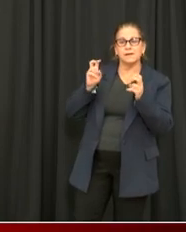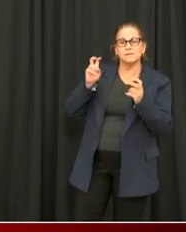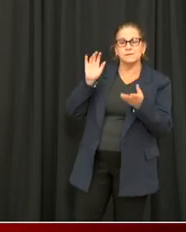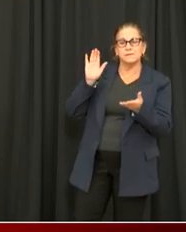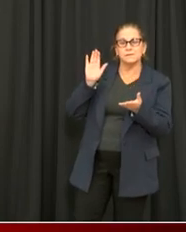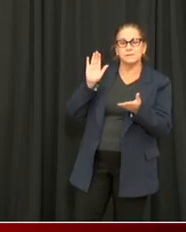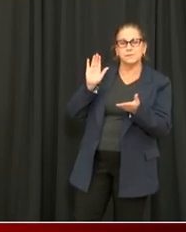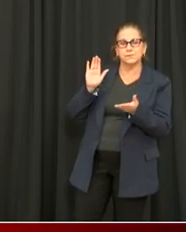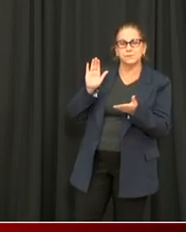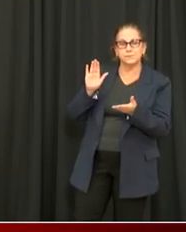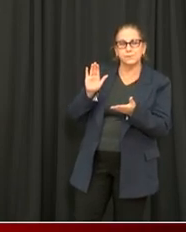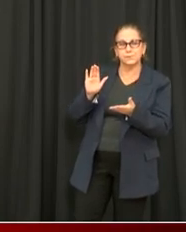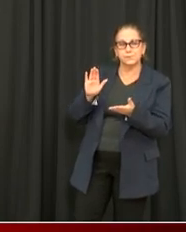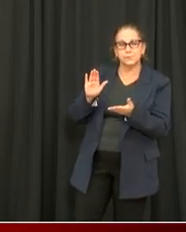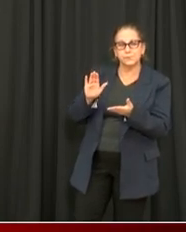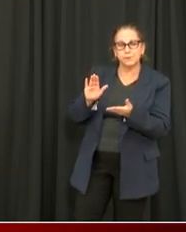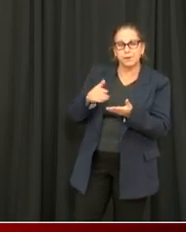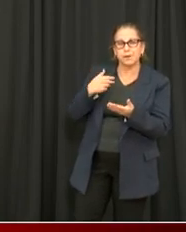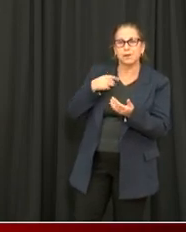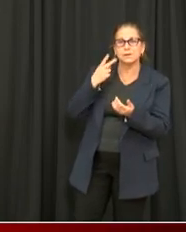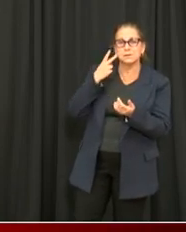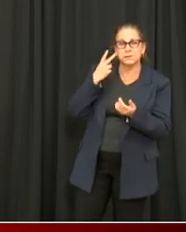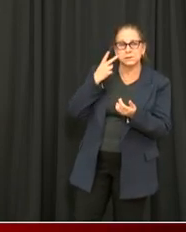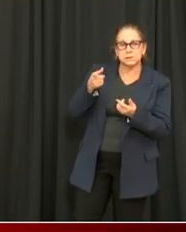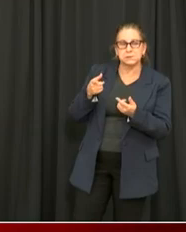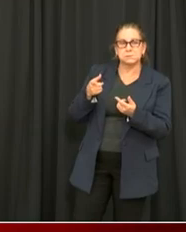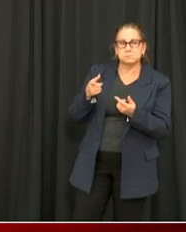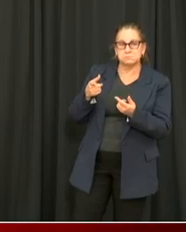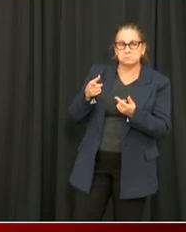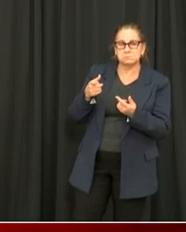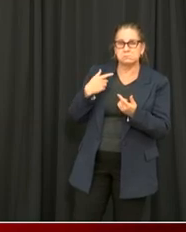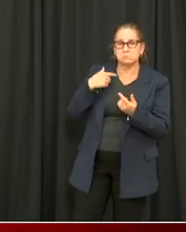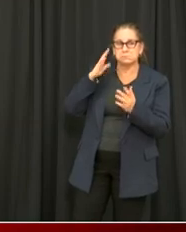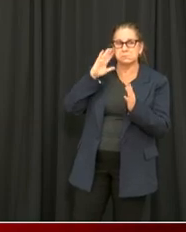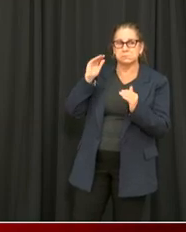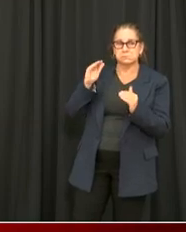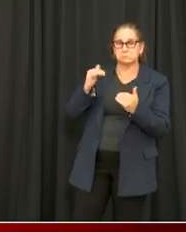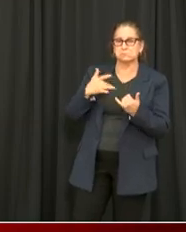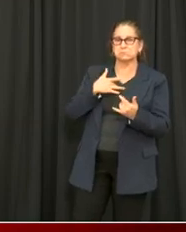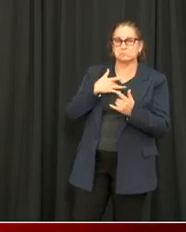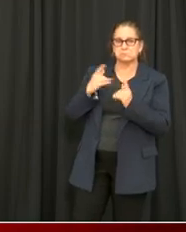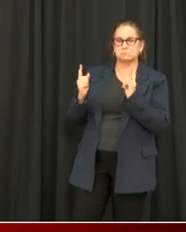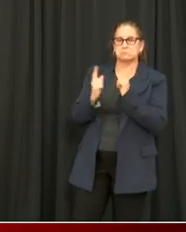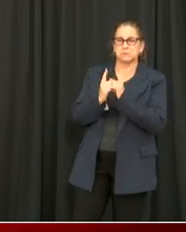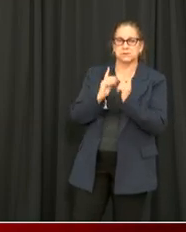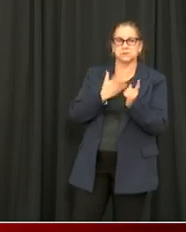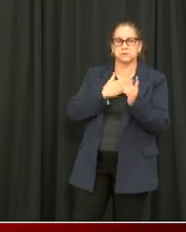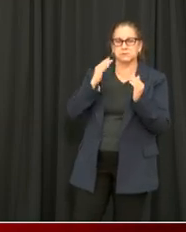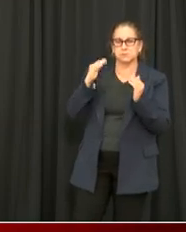enough. And our expectation of the last 2 days